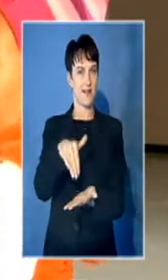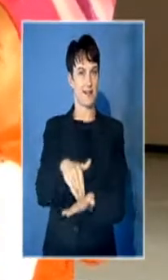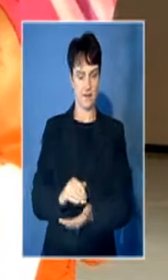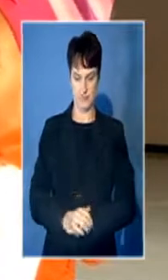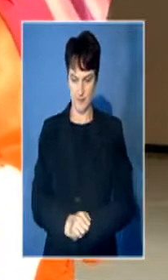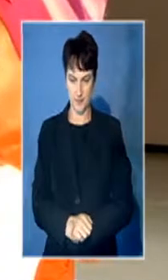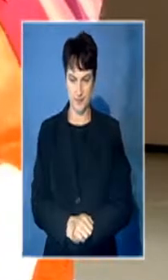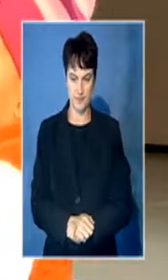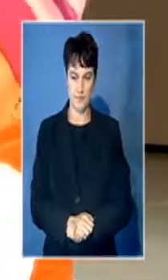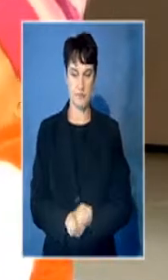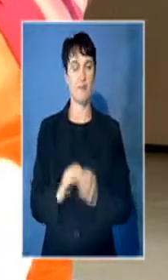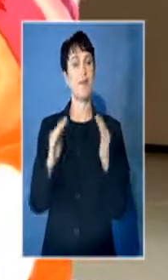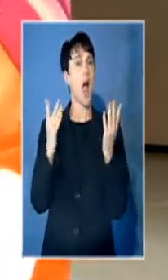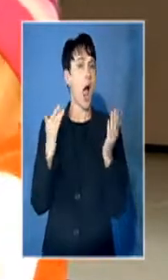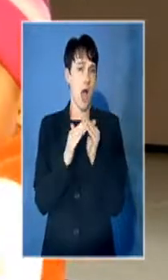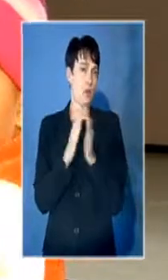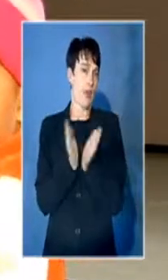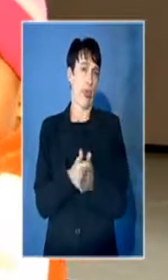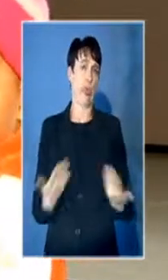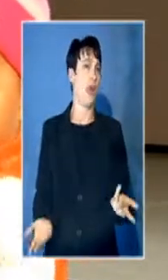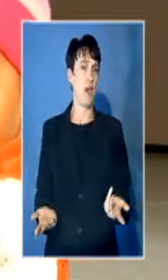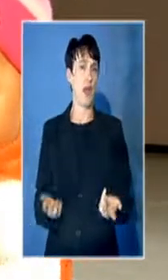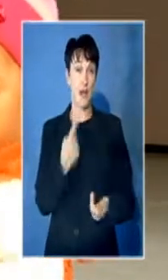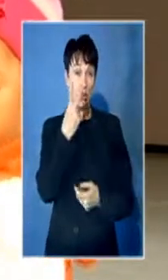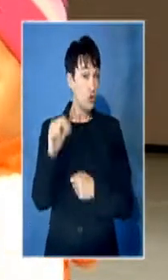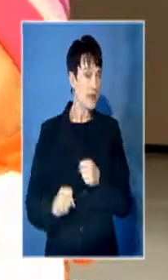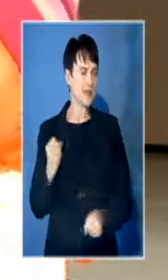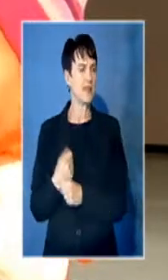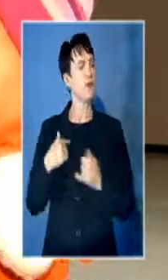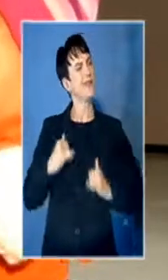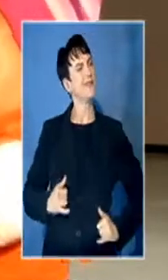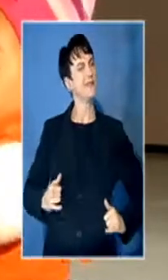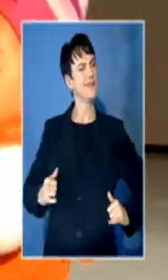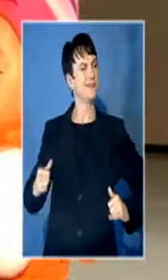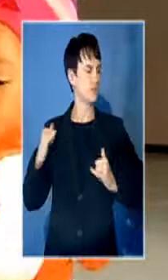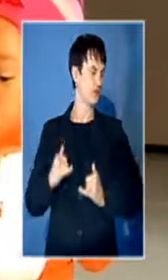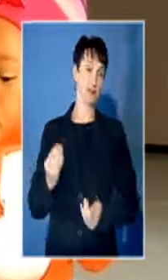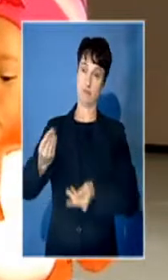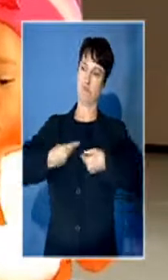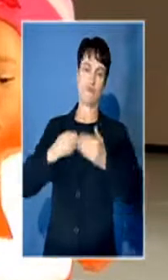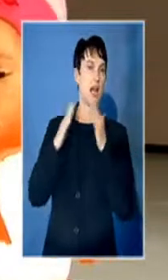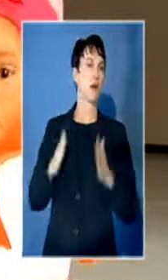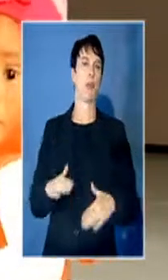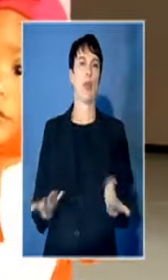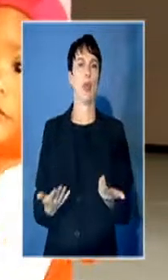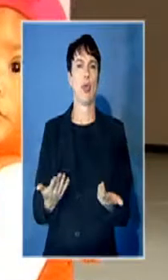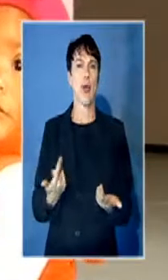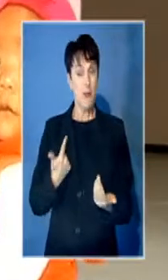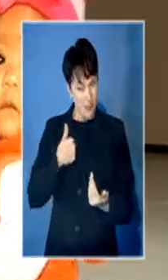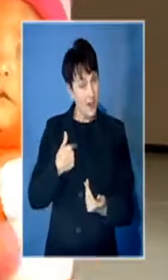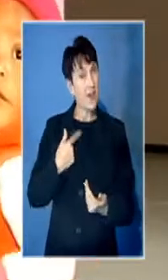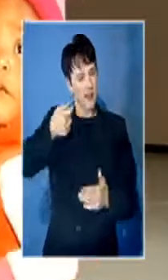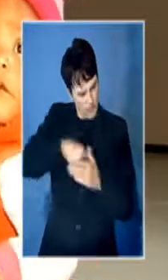Housing. We've been on housing lists for more than 20 years. We were born here, but other people have more facilities. There's